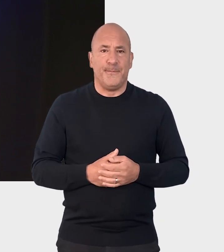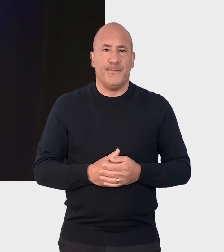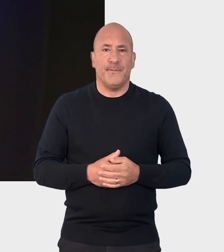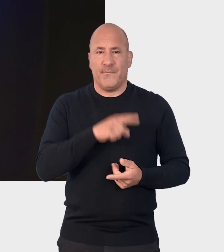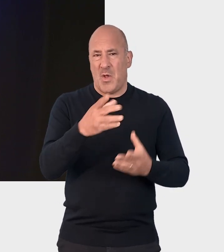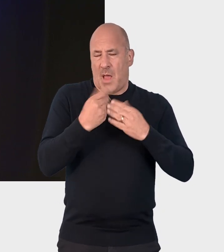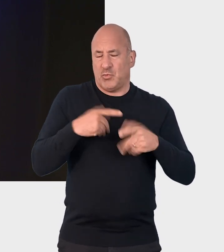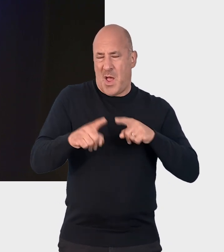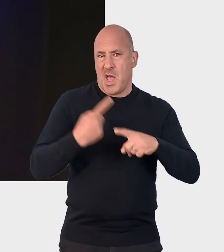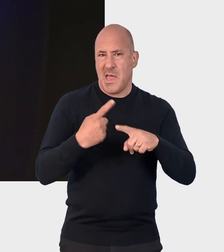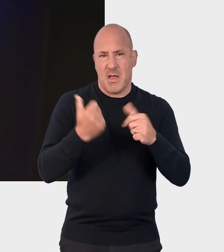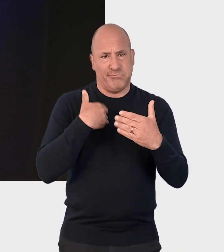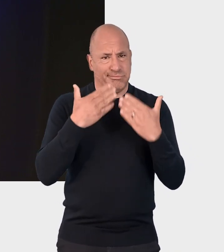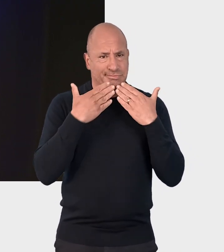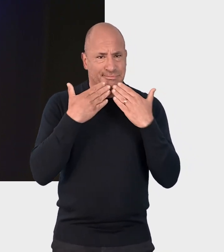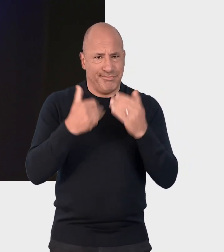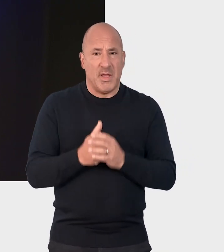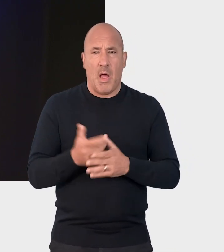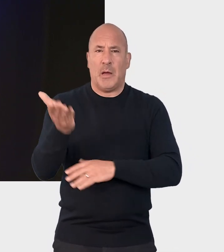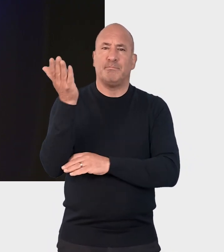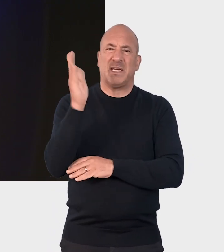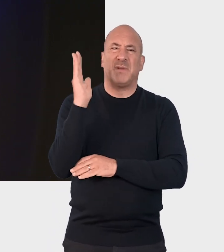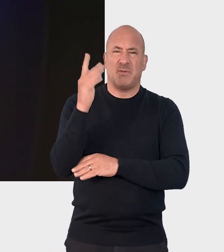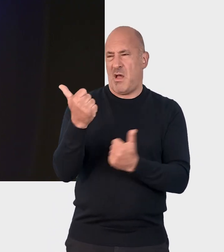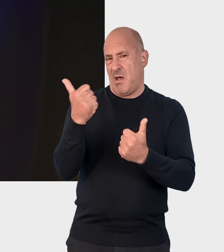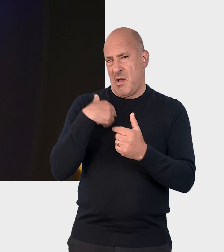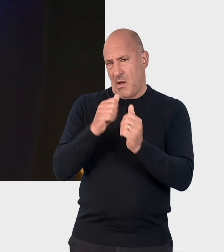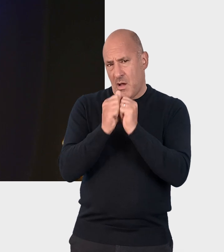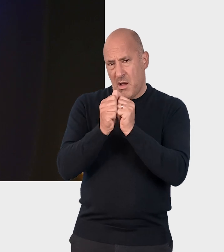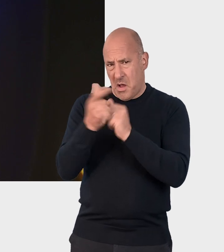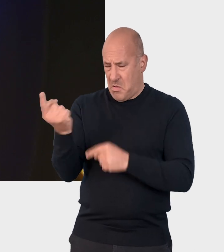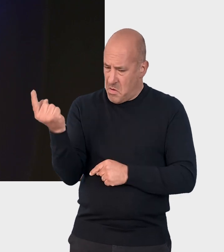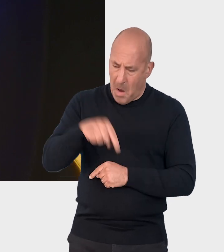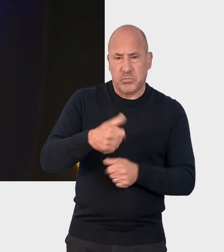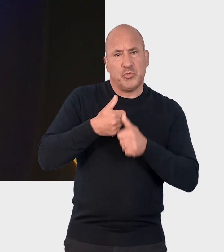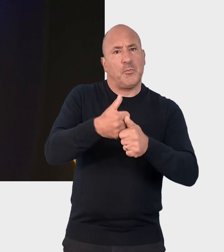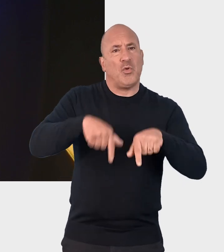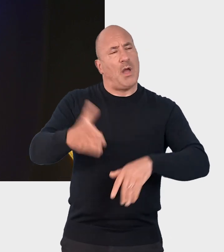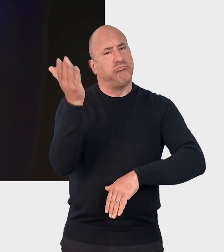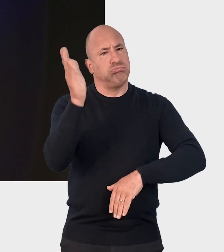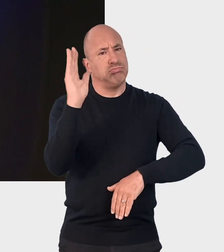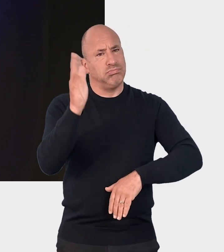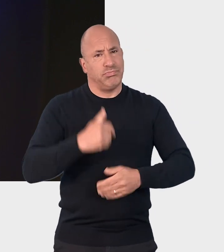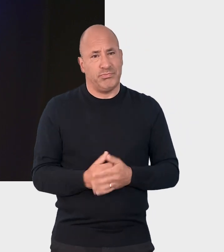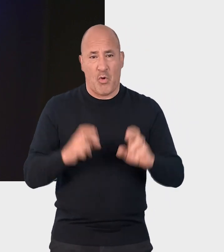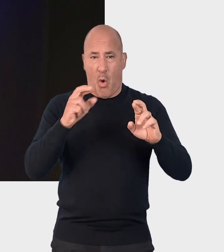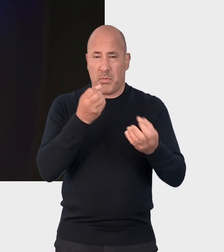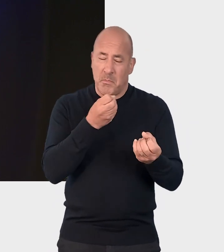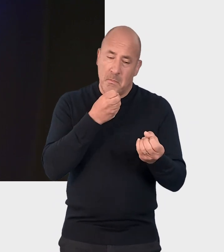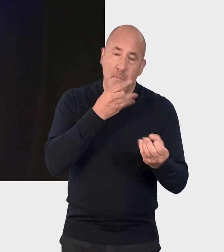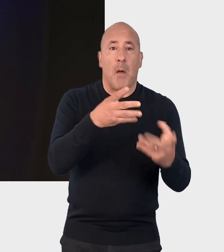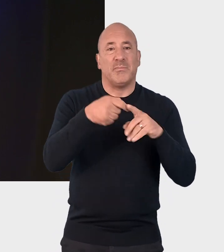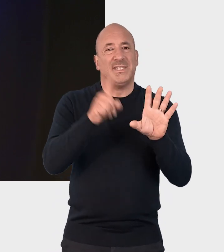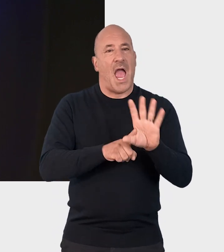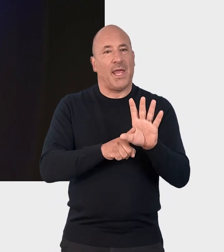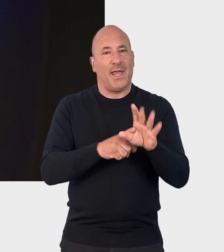sessions quickly and on time. So we really thank you for your help in that. And we really appreciate all the speakers who've given up their time to support this event. We hope you